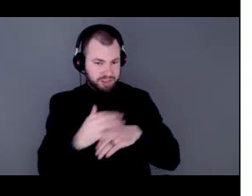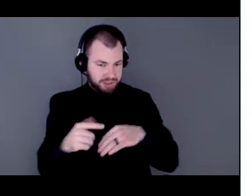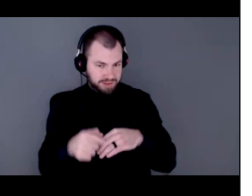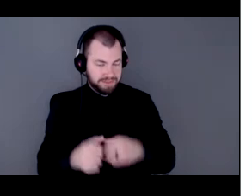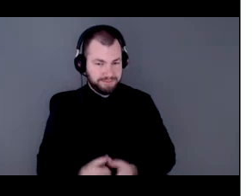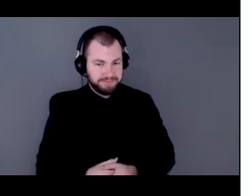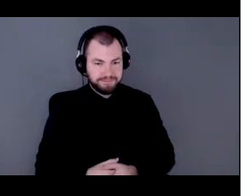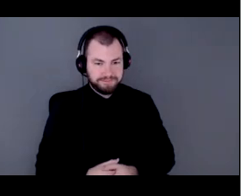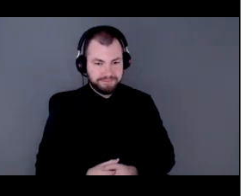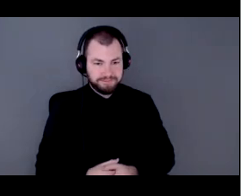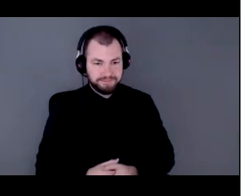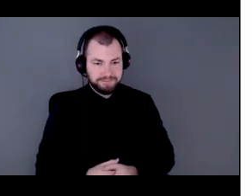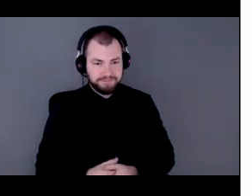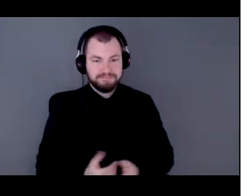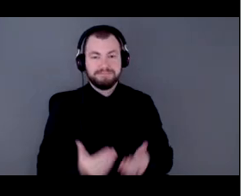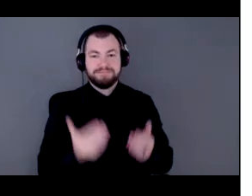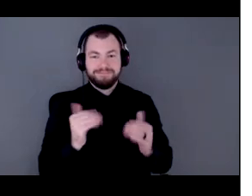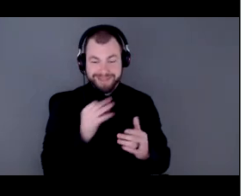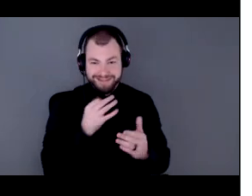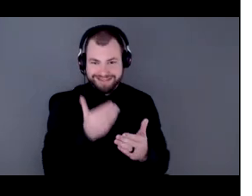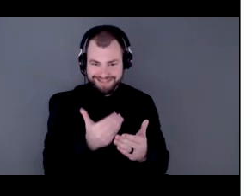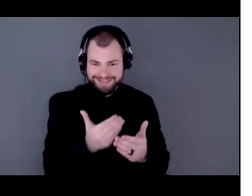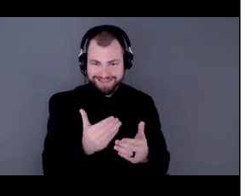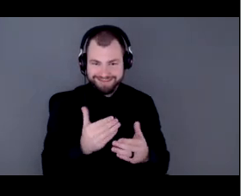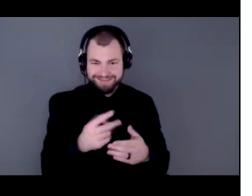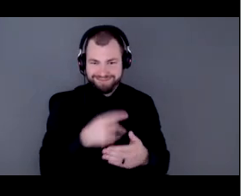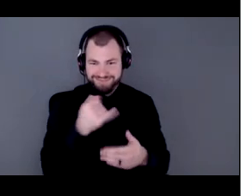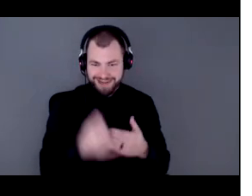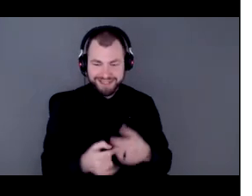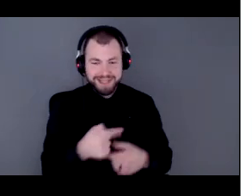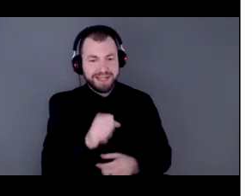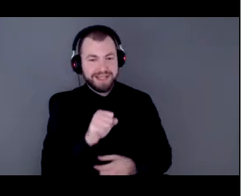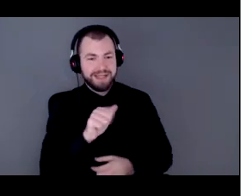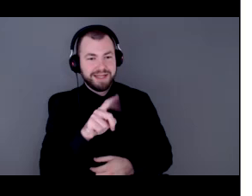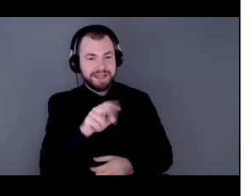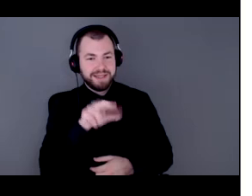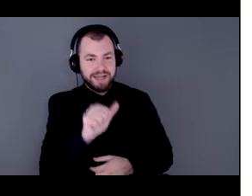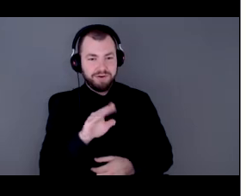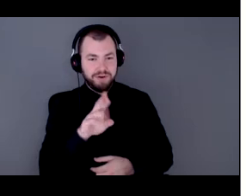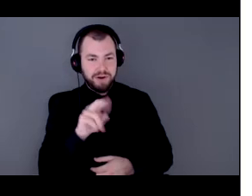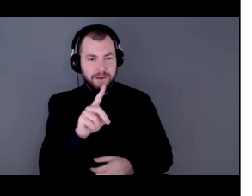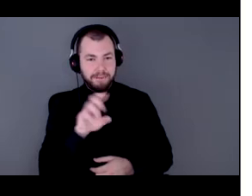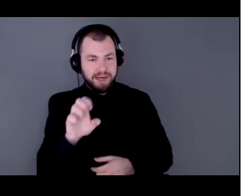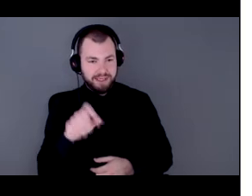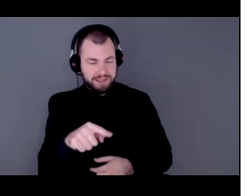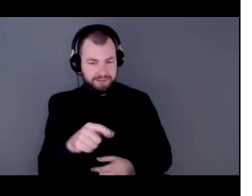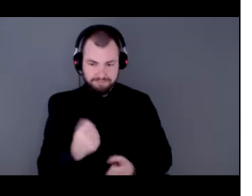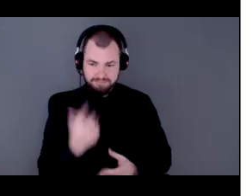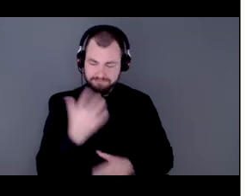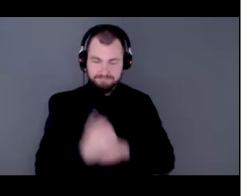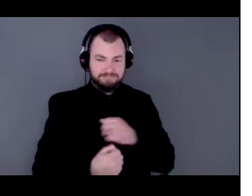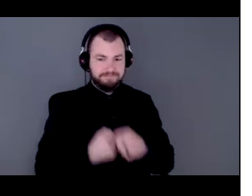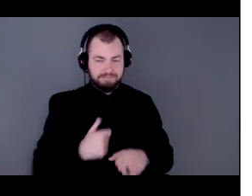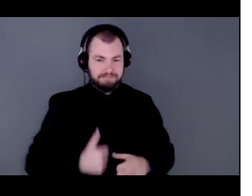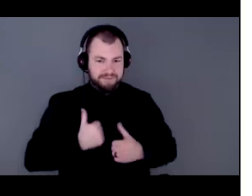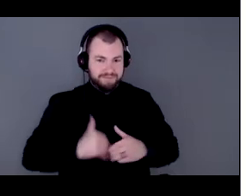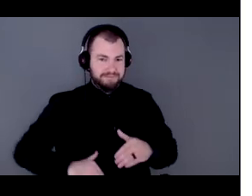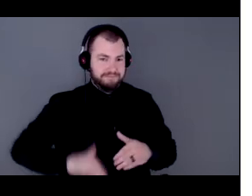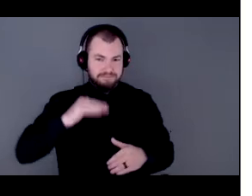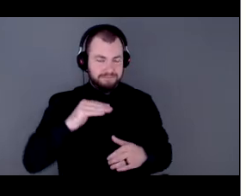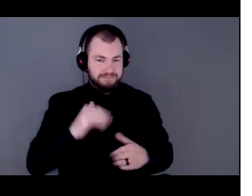All right, I'm getting to the project here. All right, this is Sandra Bundy. Sandra is a lifelong resident of Merle's Inlet. It's in the northern part of